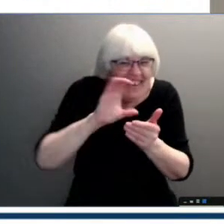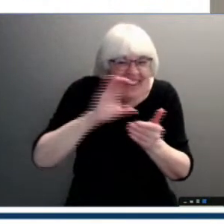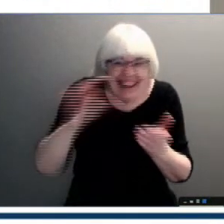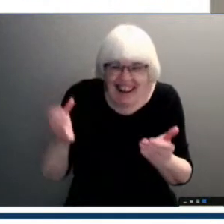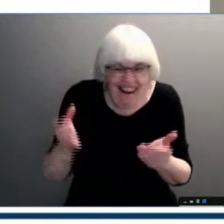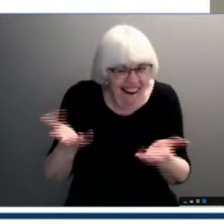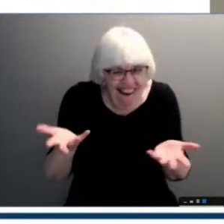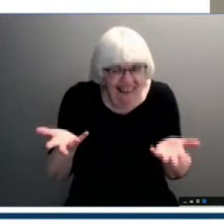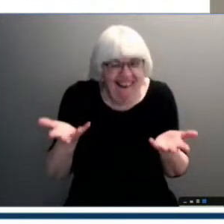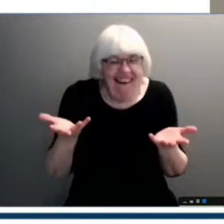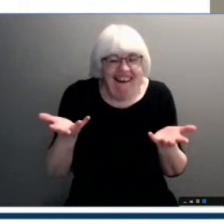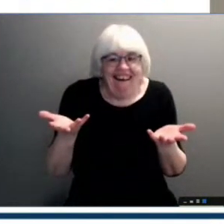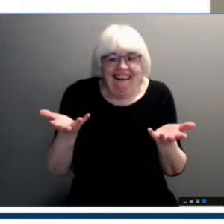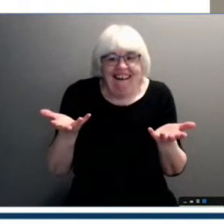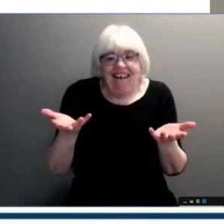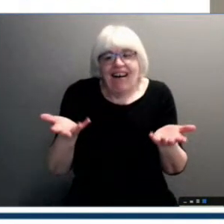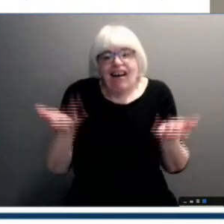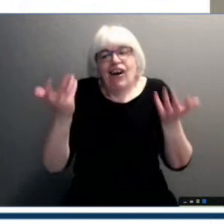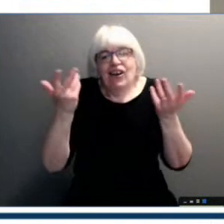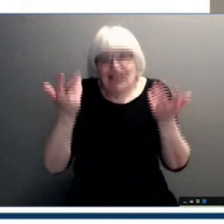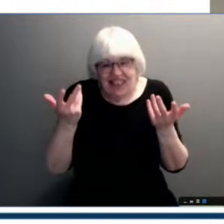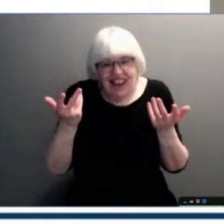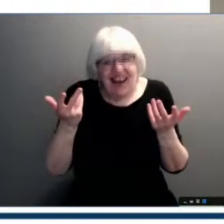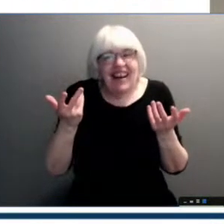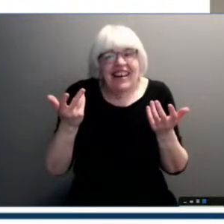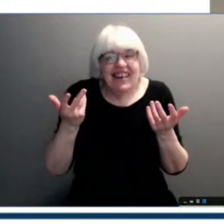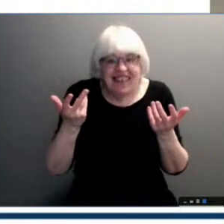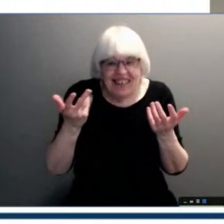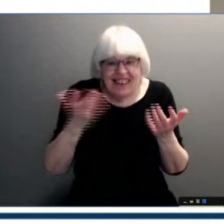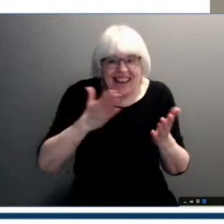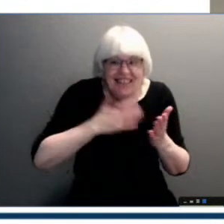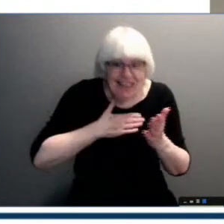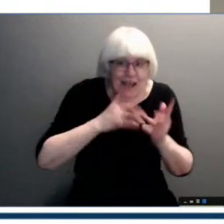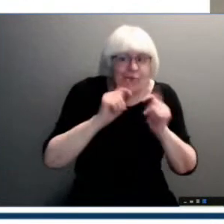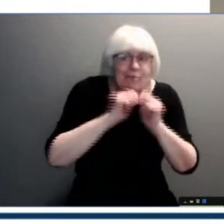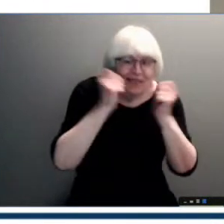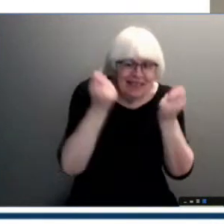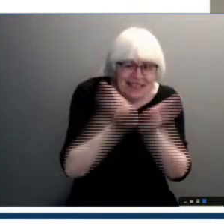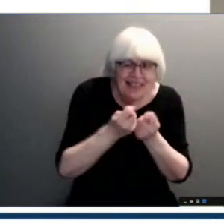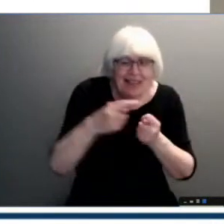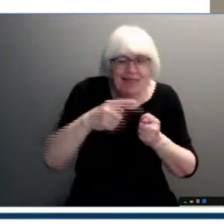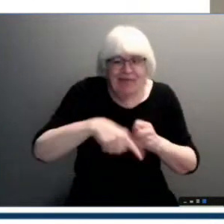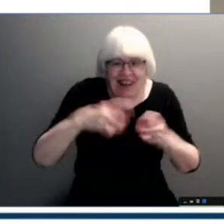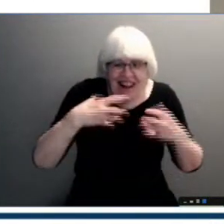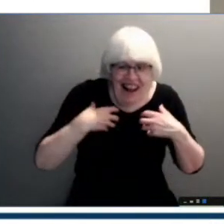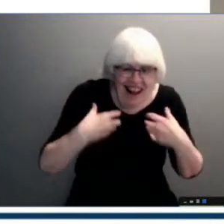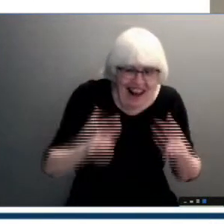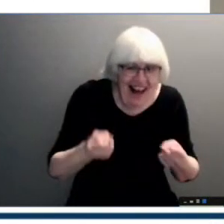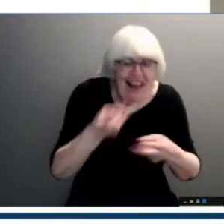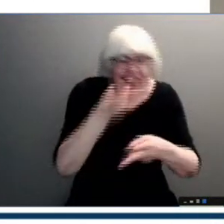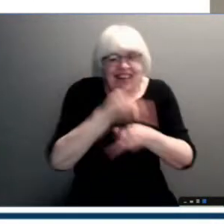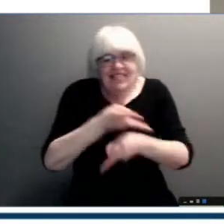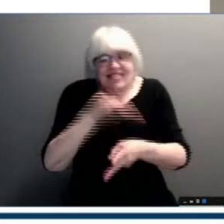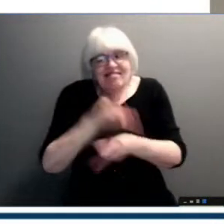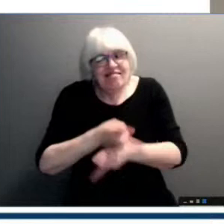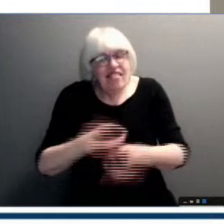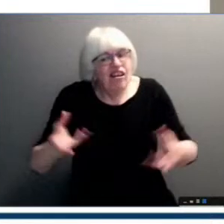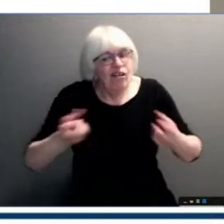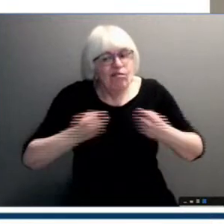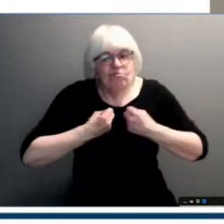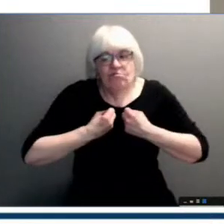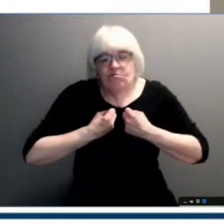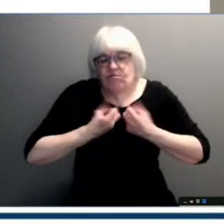people and people across the healthcare system that are exhausted. That is why we all have to dig deep. But people